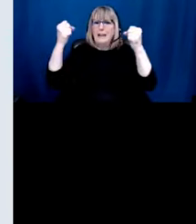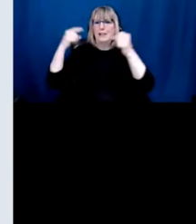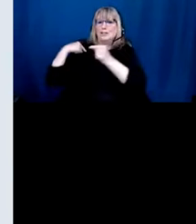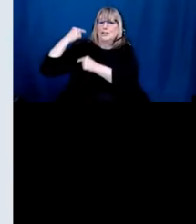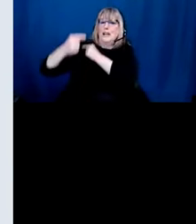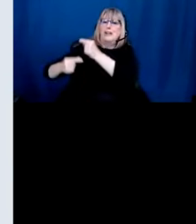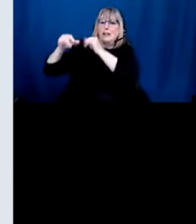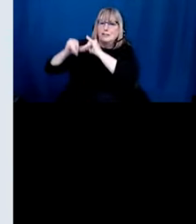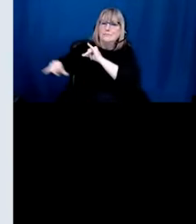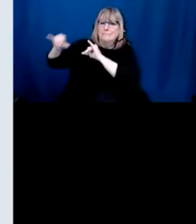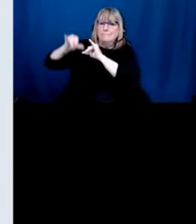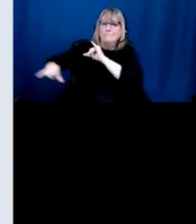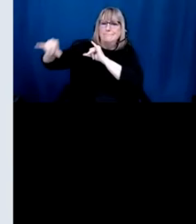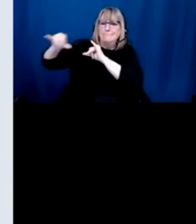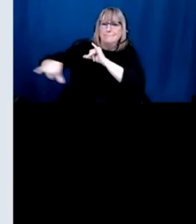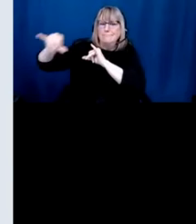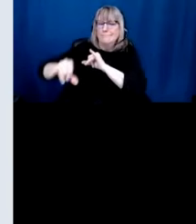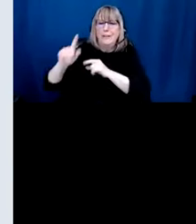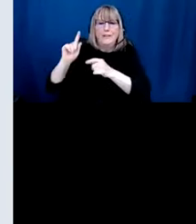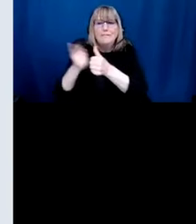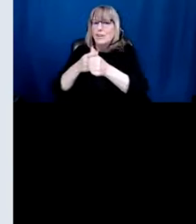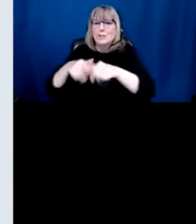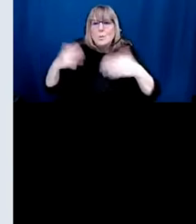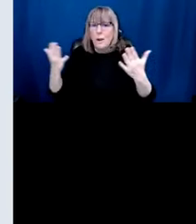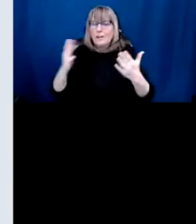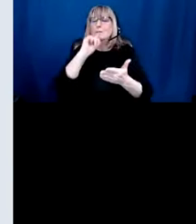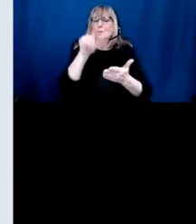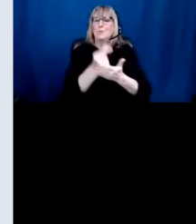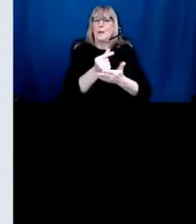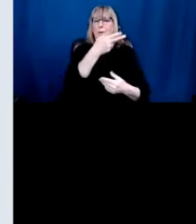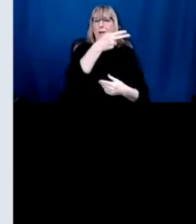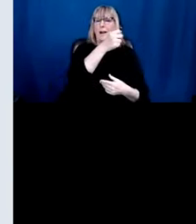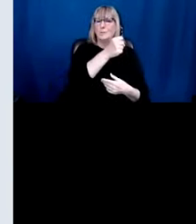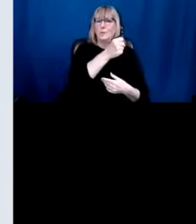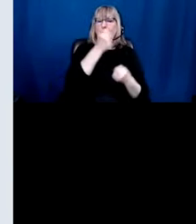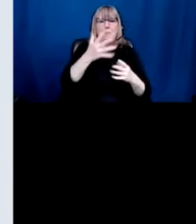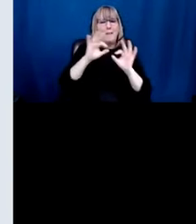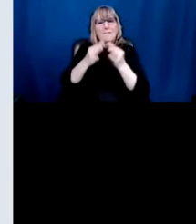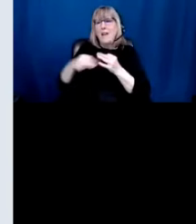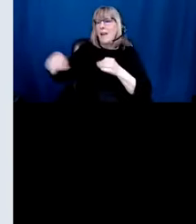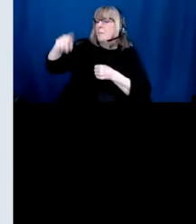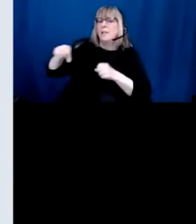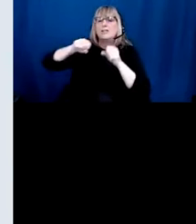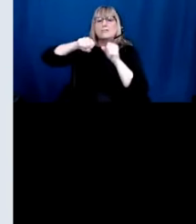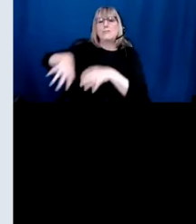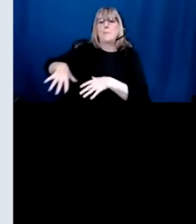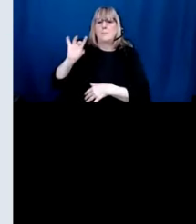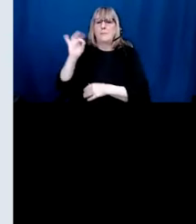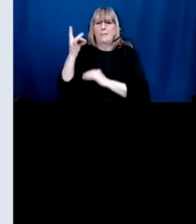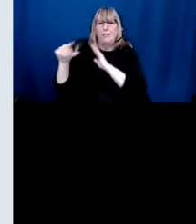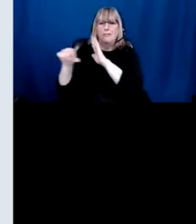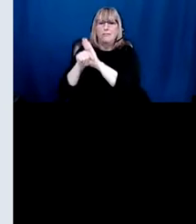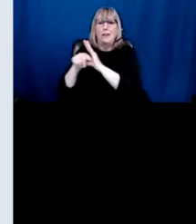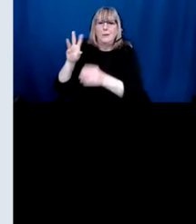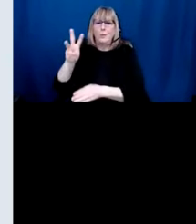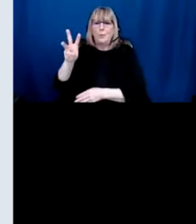The first change indica in Reggie que está Rose quebrando in high las school cadenas de was a lot of generación. her family dropped out in the 8th grade.